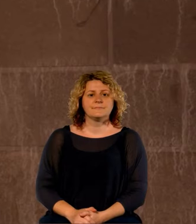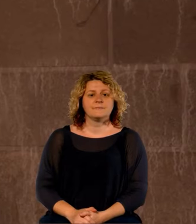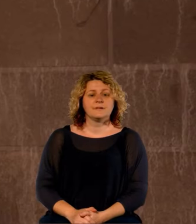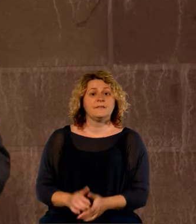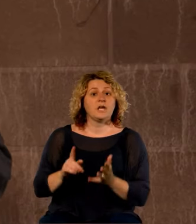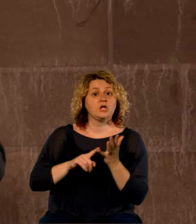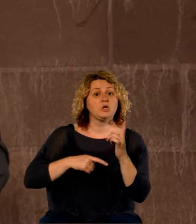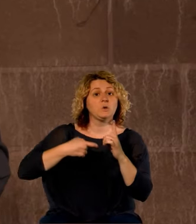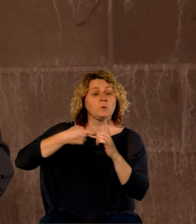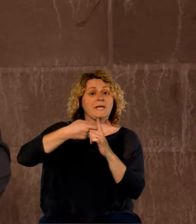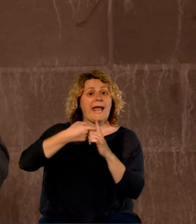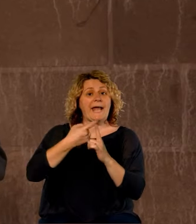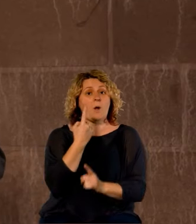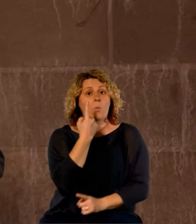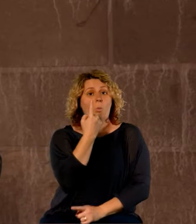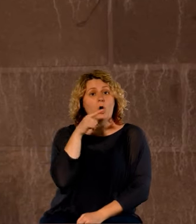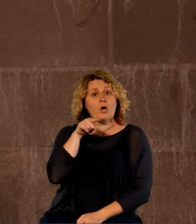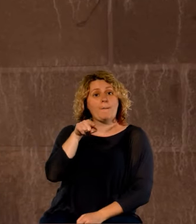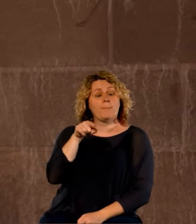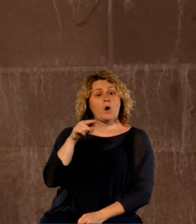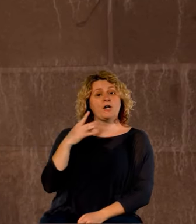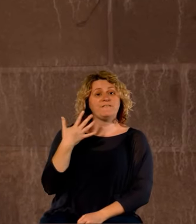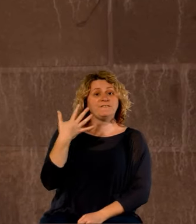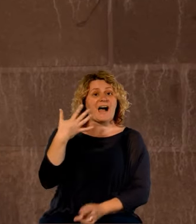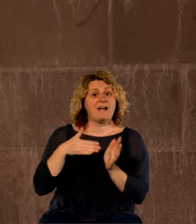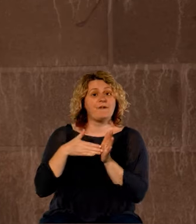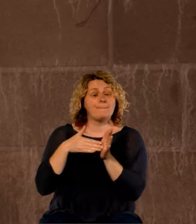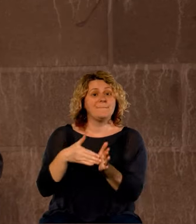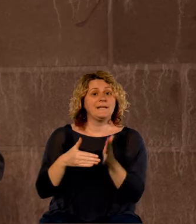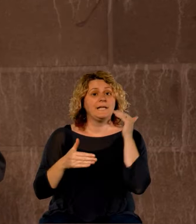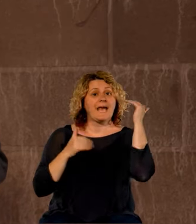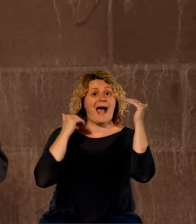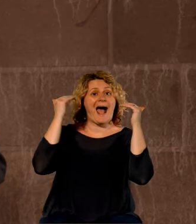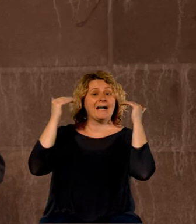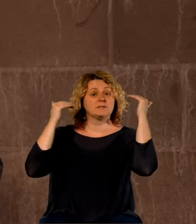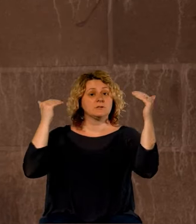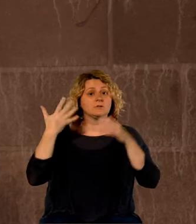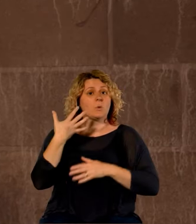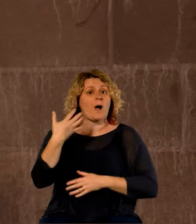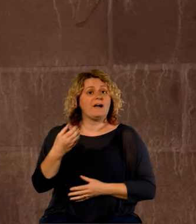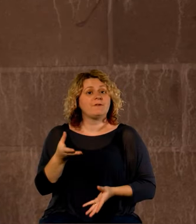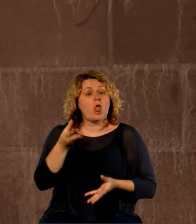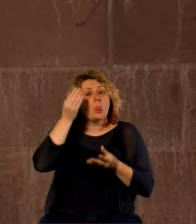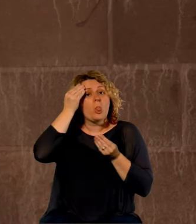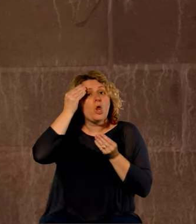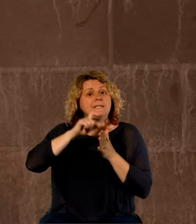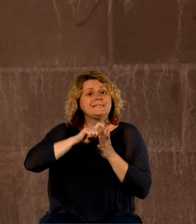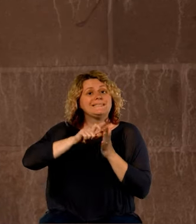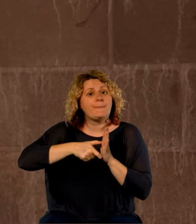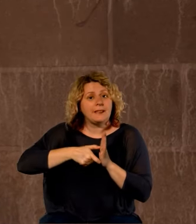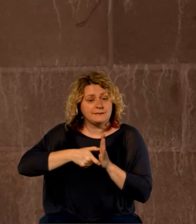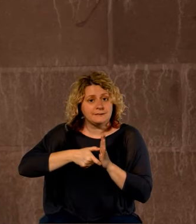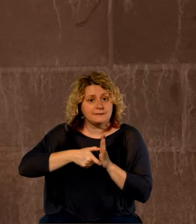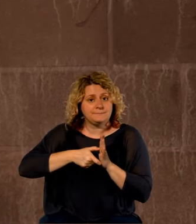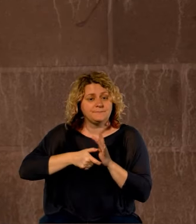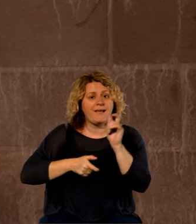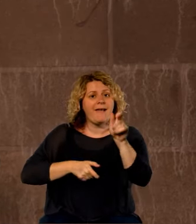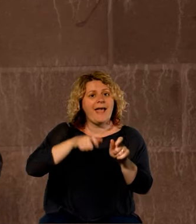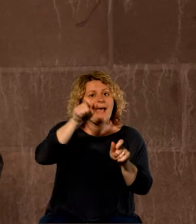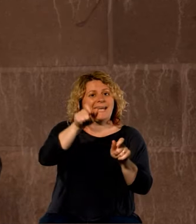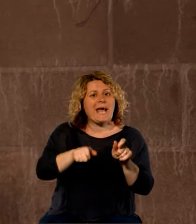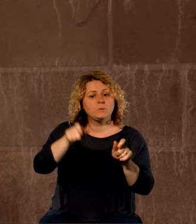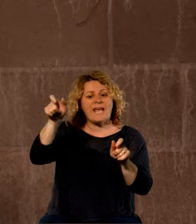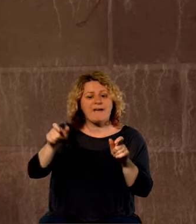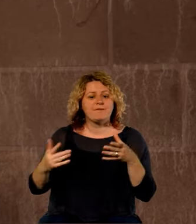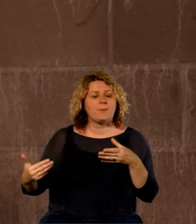In the UK, there's 1.5 million adults living with learning disabilities. And Count Everyone In